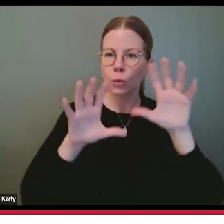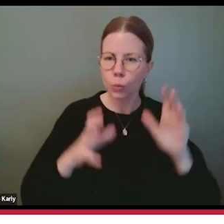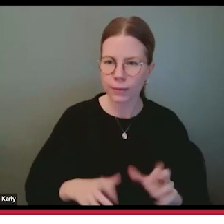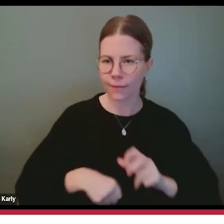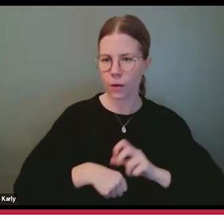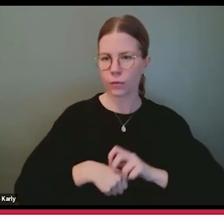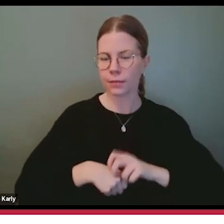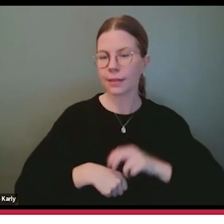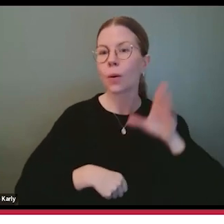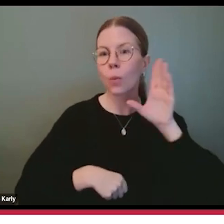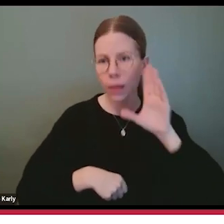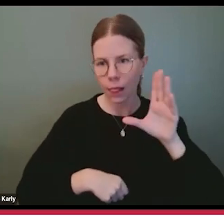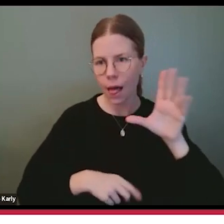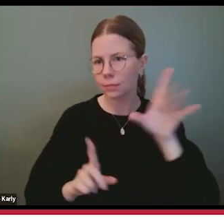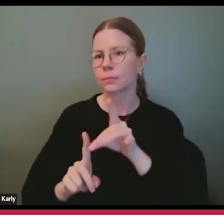like